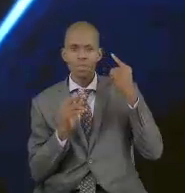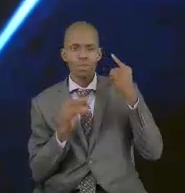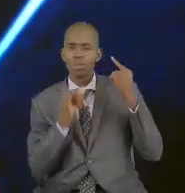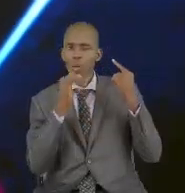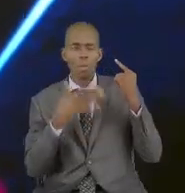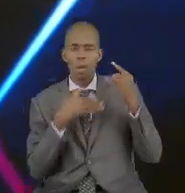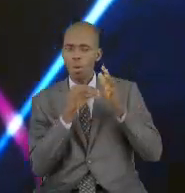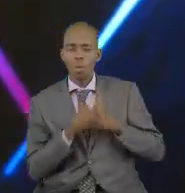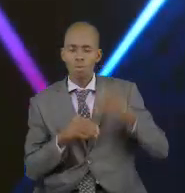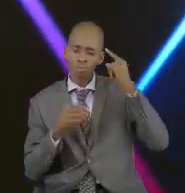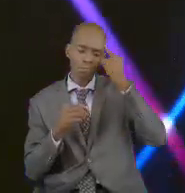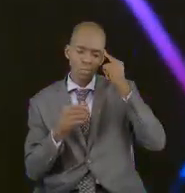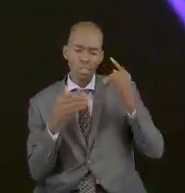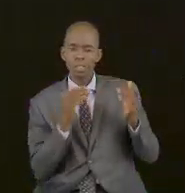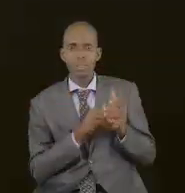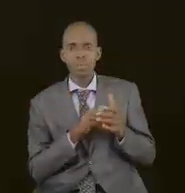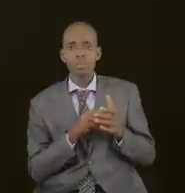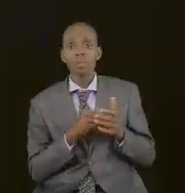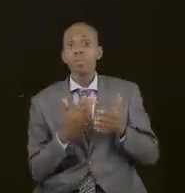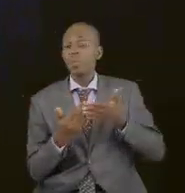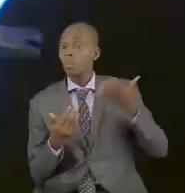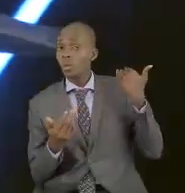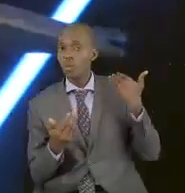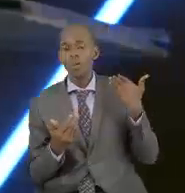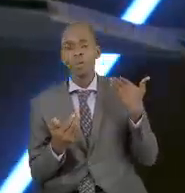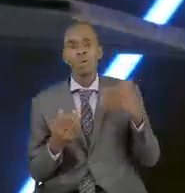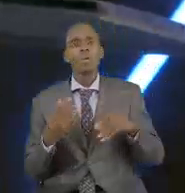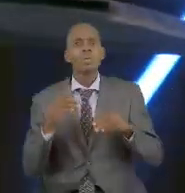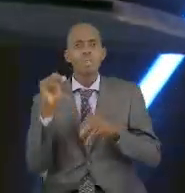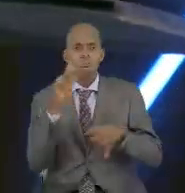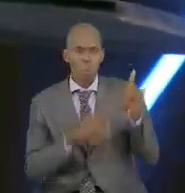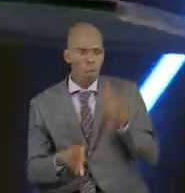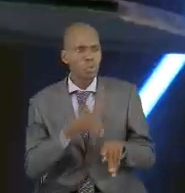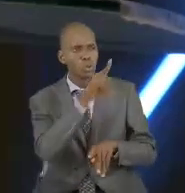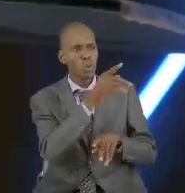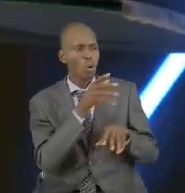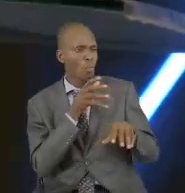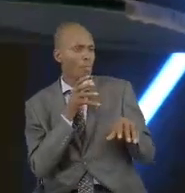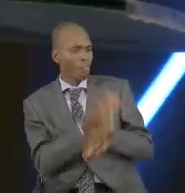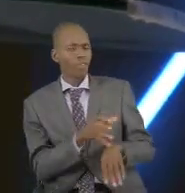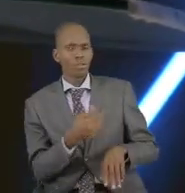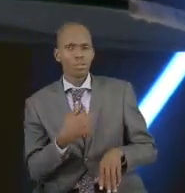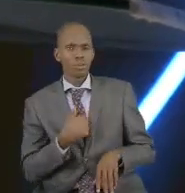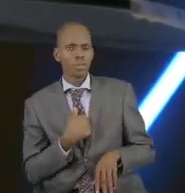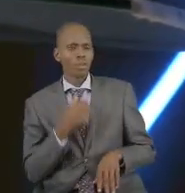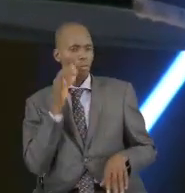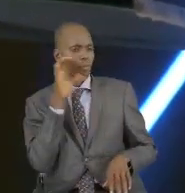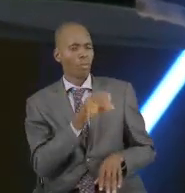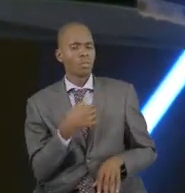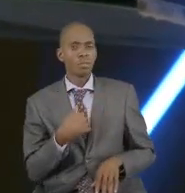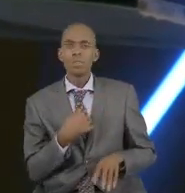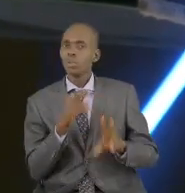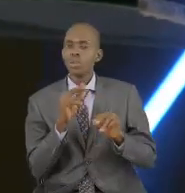you wouldn't do that again. The people want me to know, not by the decision of the